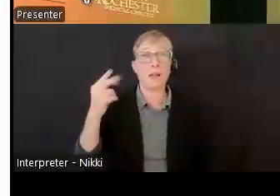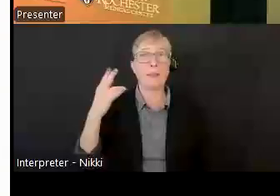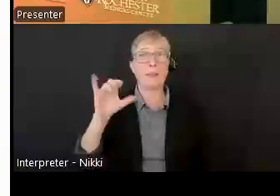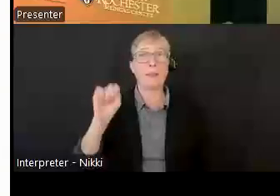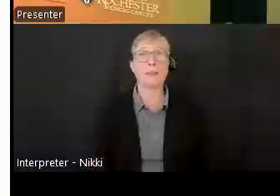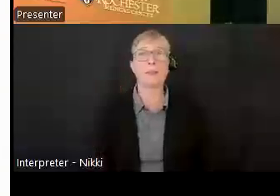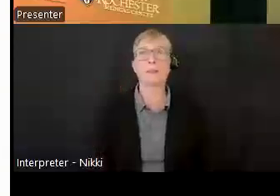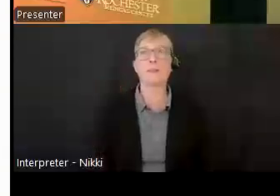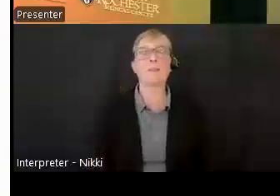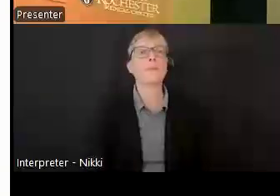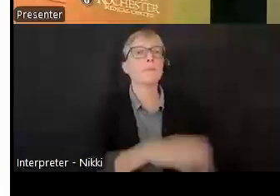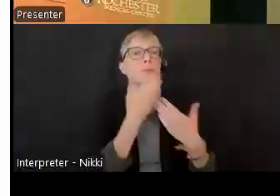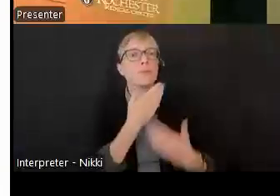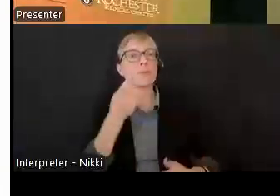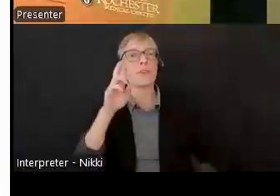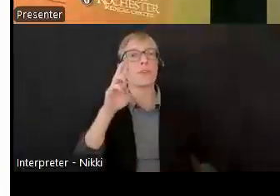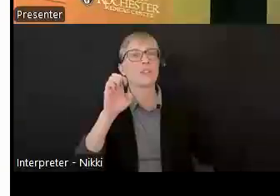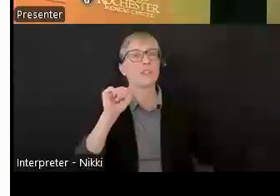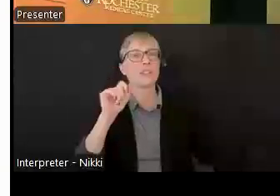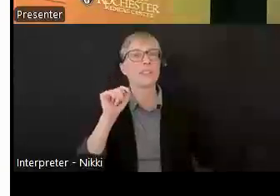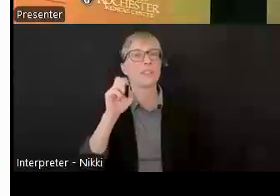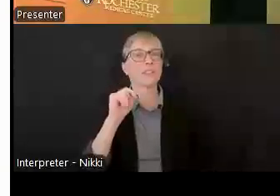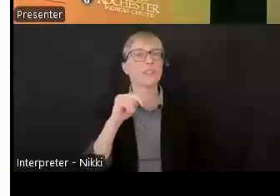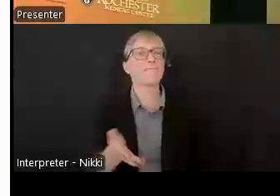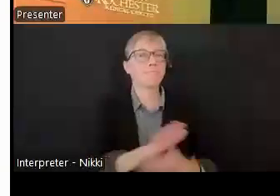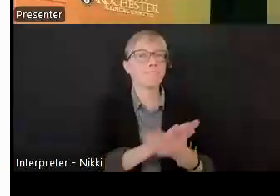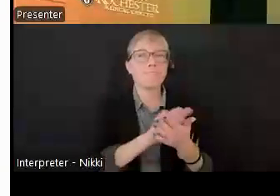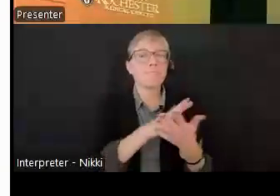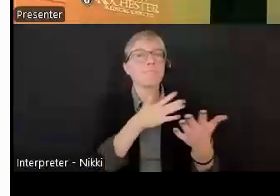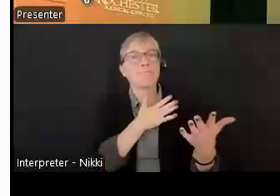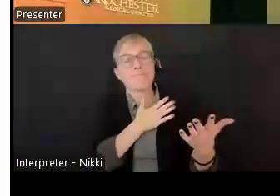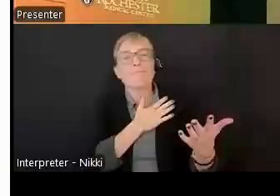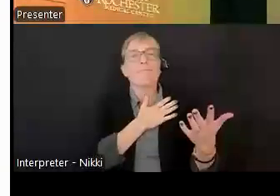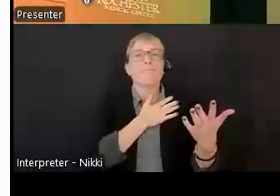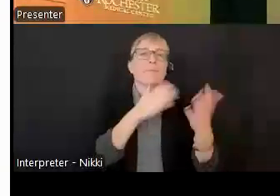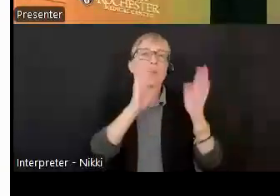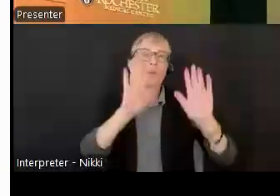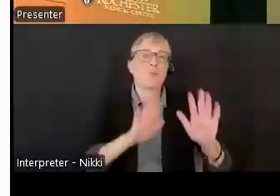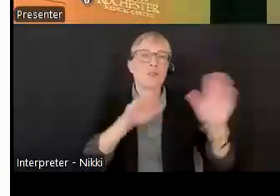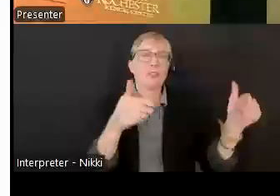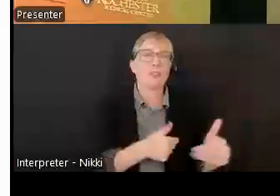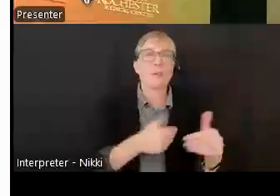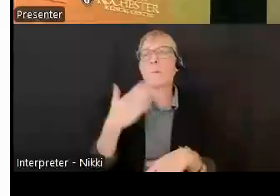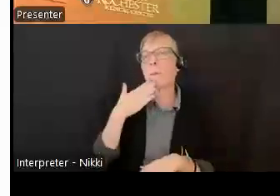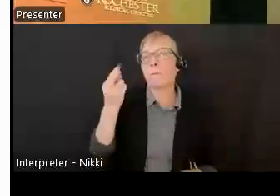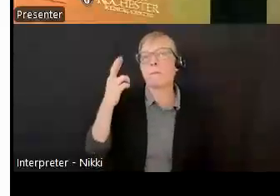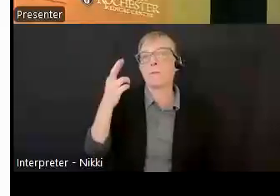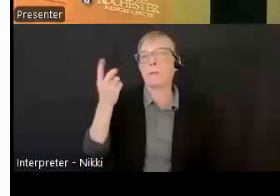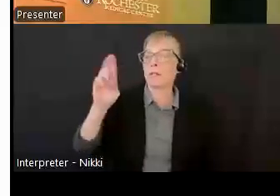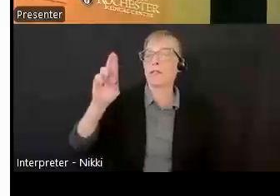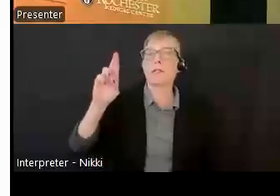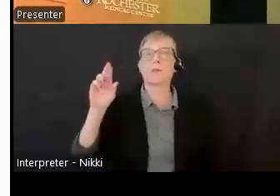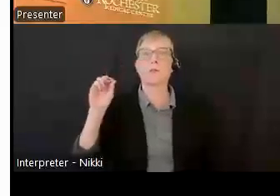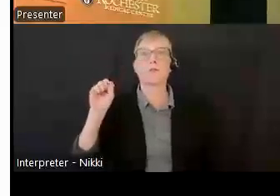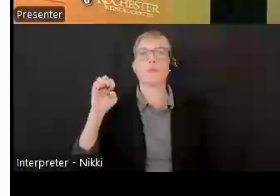Thank you, Dr. Easton, for your very kind and generous introduction, and to Dr. Rosenberg for so expertly setting